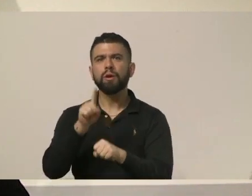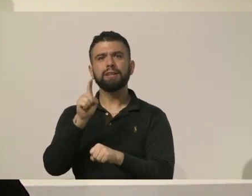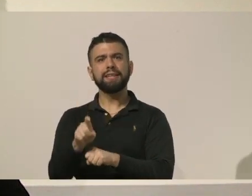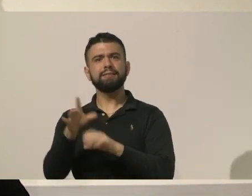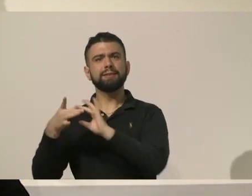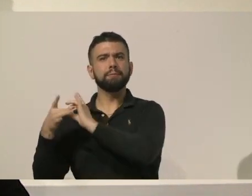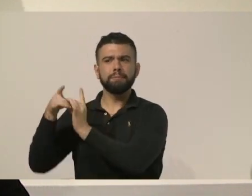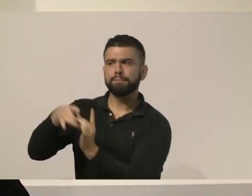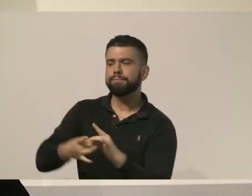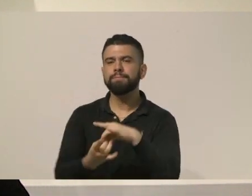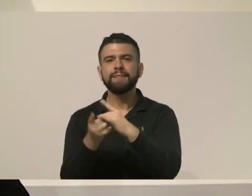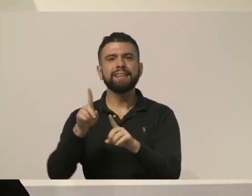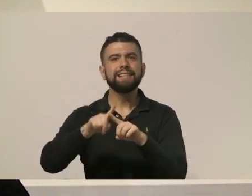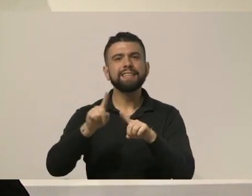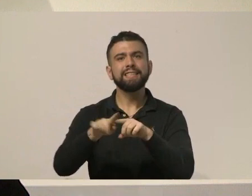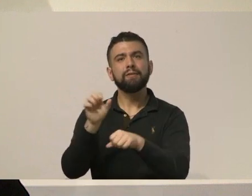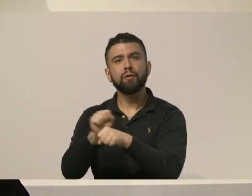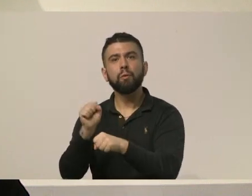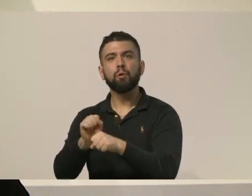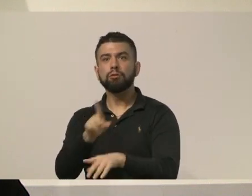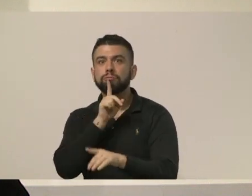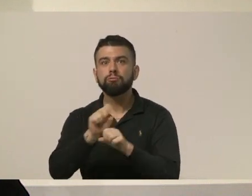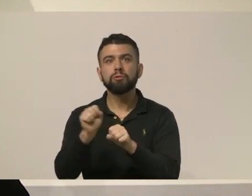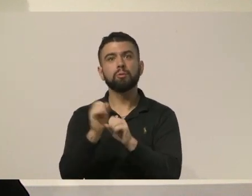doing on to drive overall enrollment.